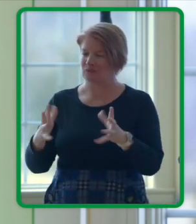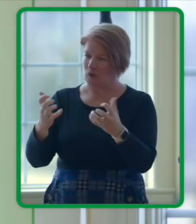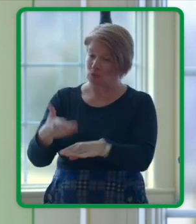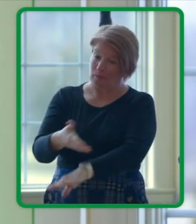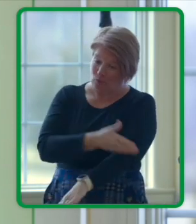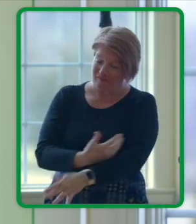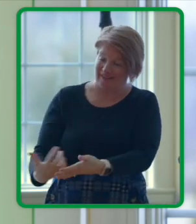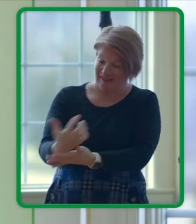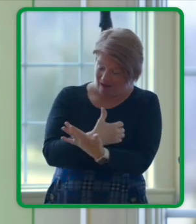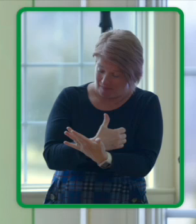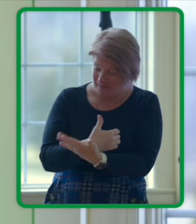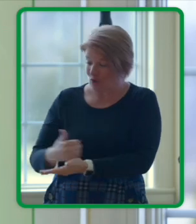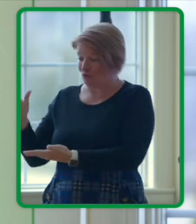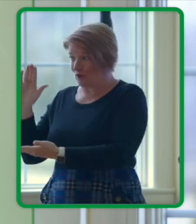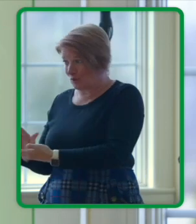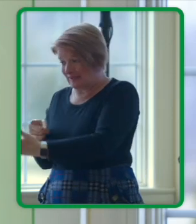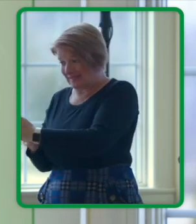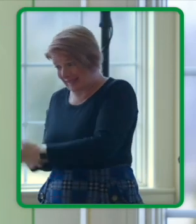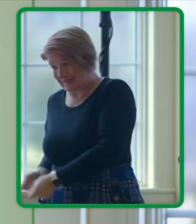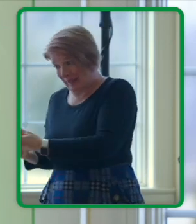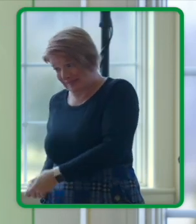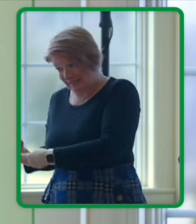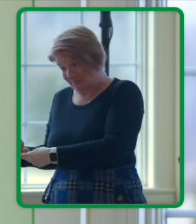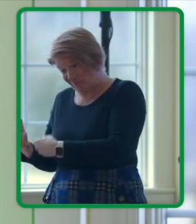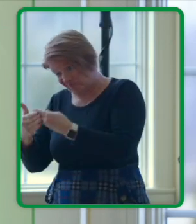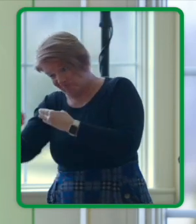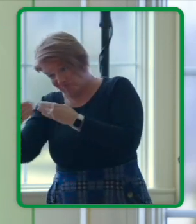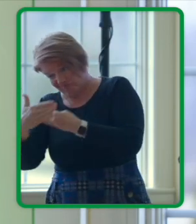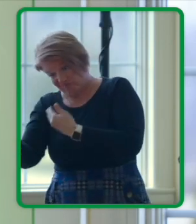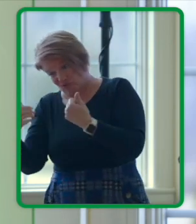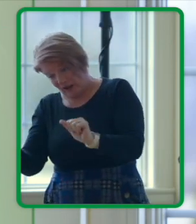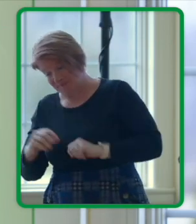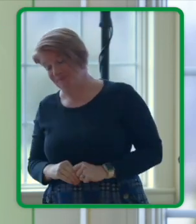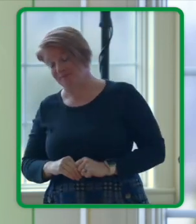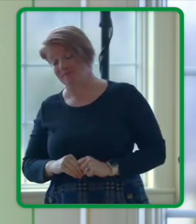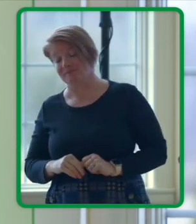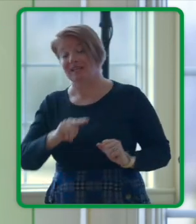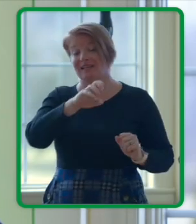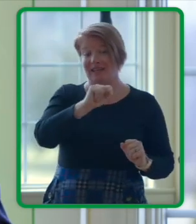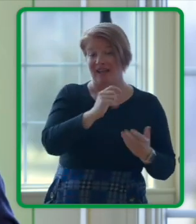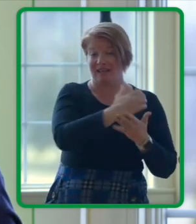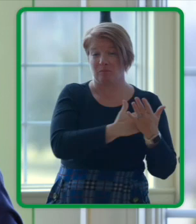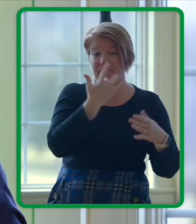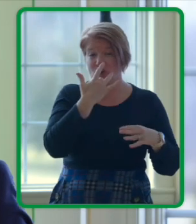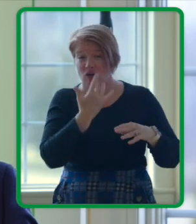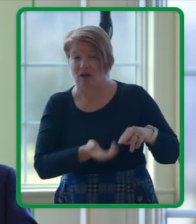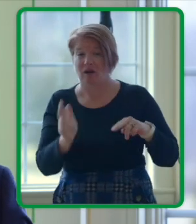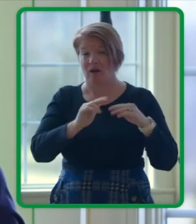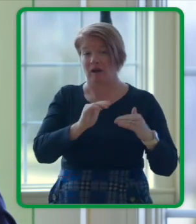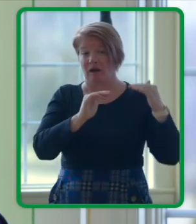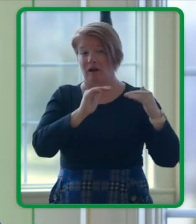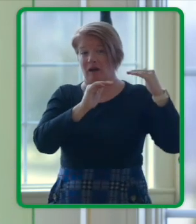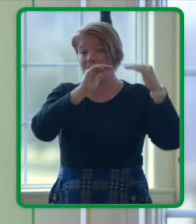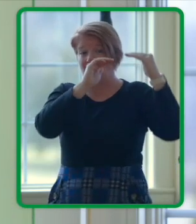income and reduce expenses over the next few years. We really do want to bring our net income back up into the levels that we